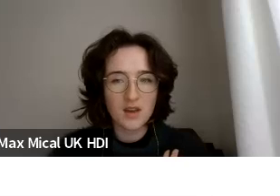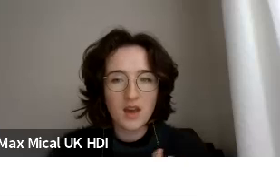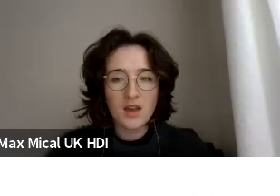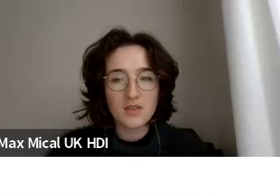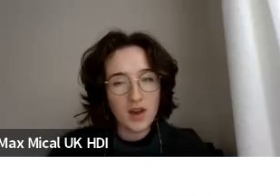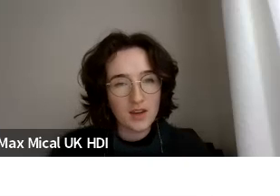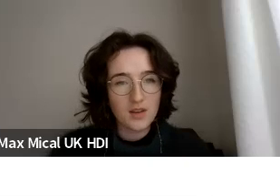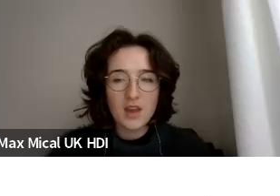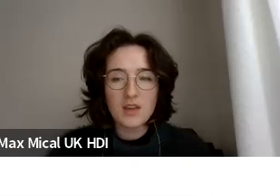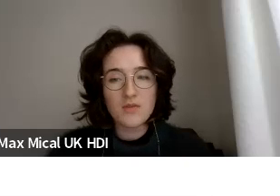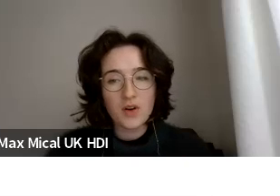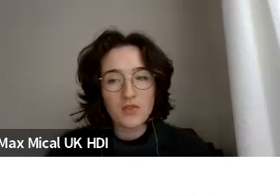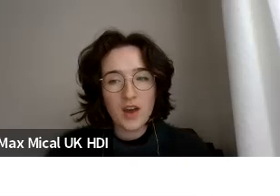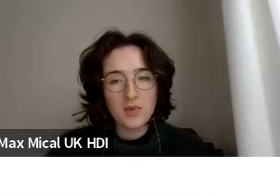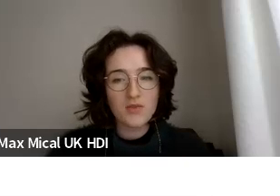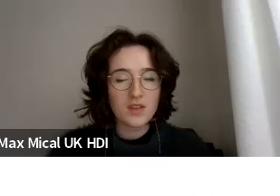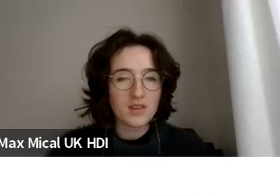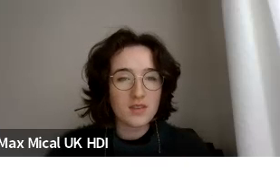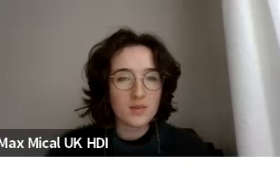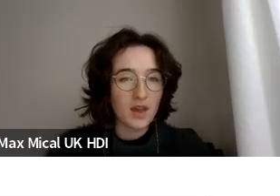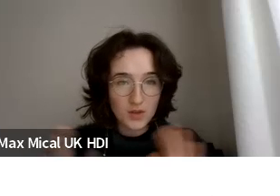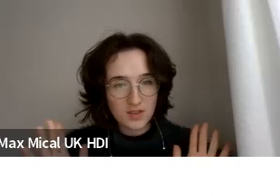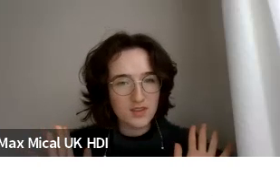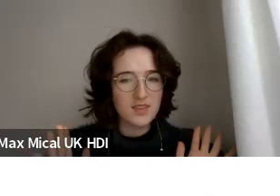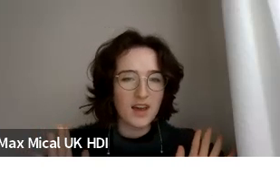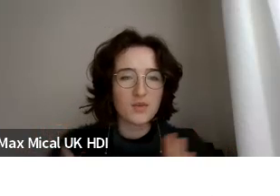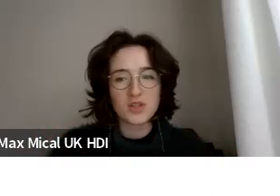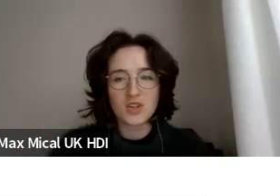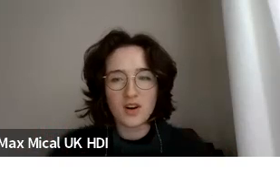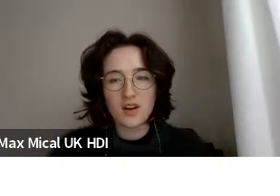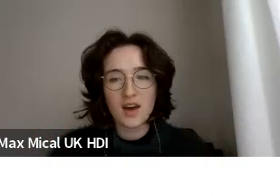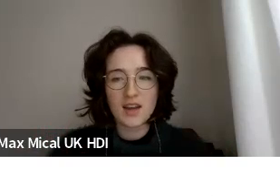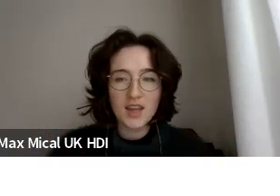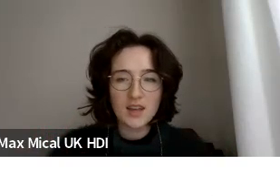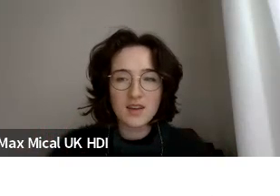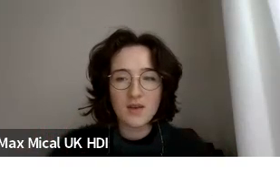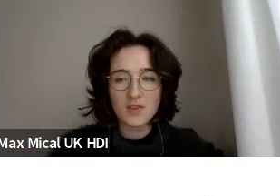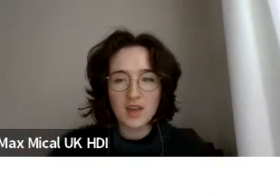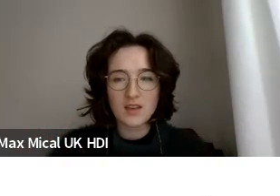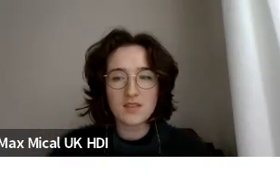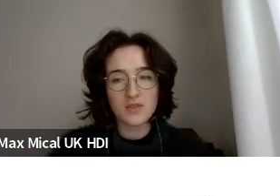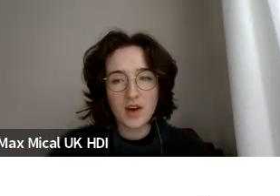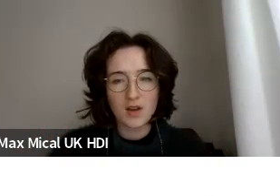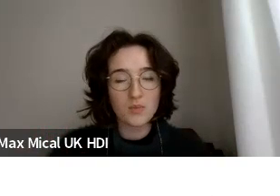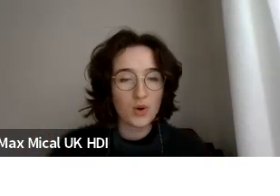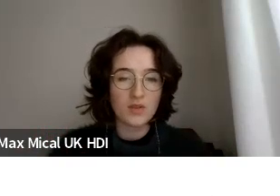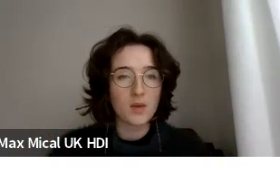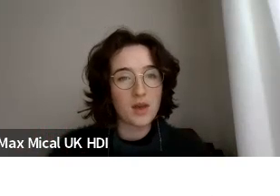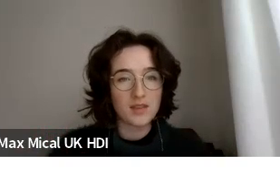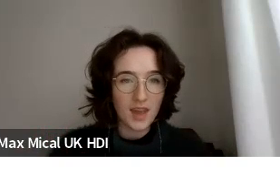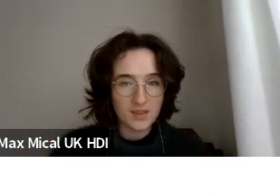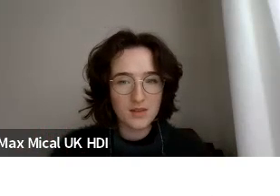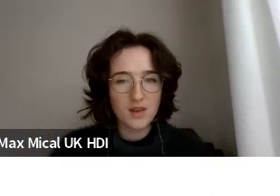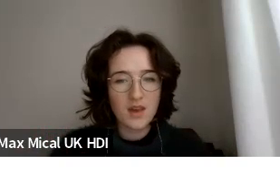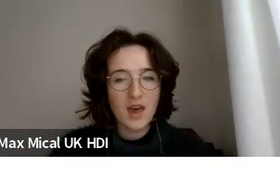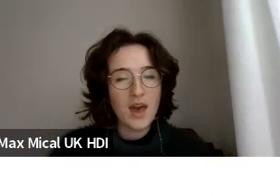defined. It involves 5 main phases, as you can see in the slide, which are ideate, emphasize, define, prototype,